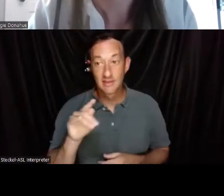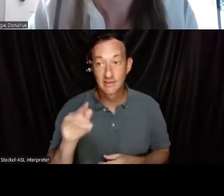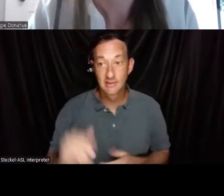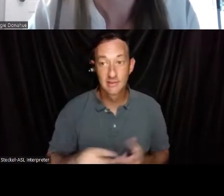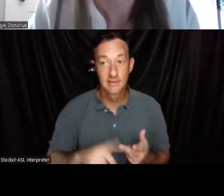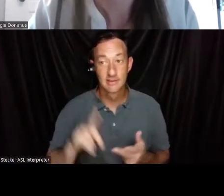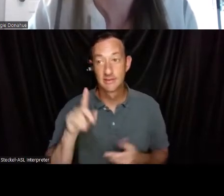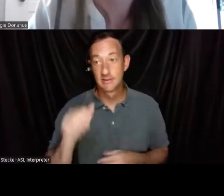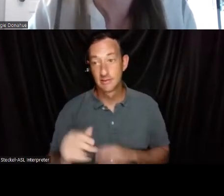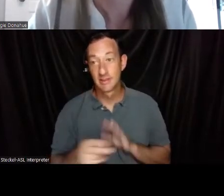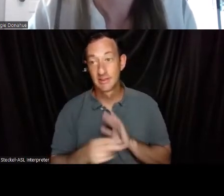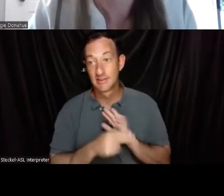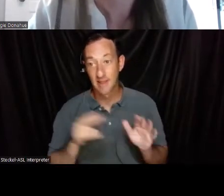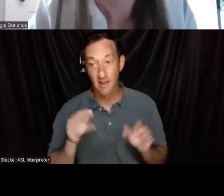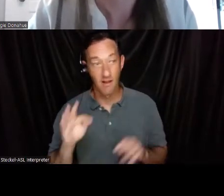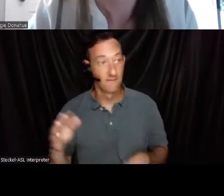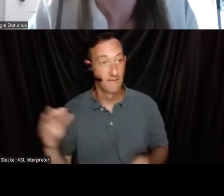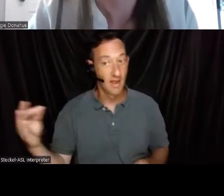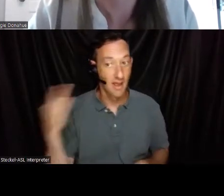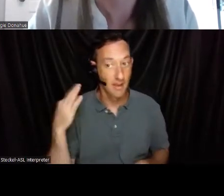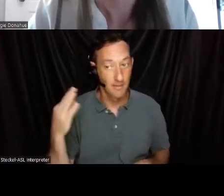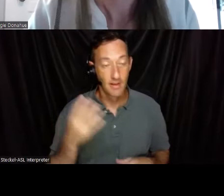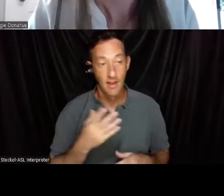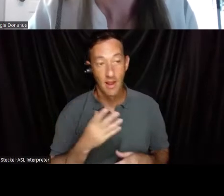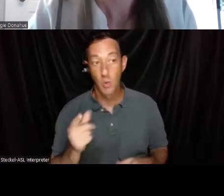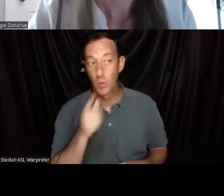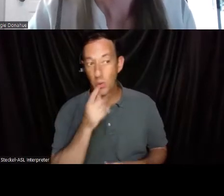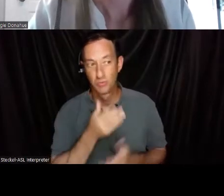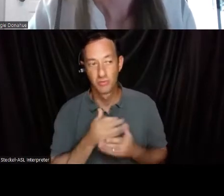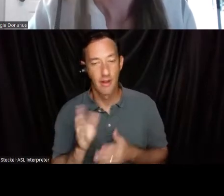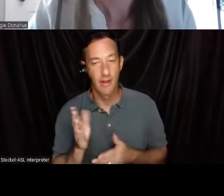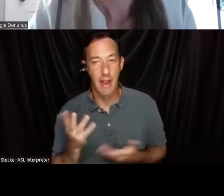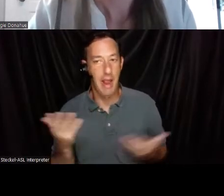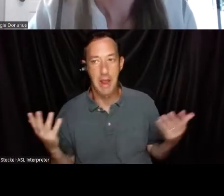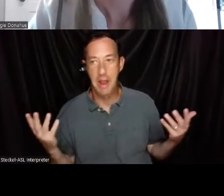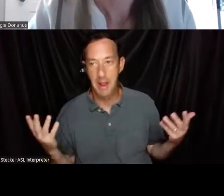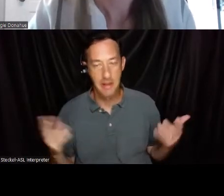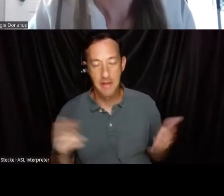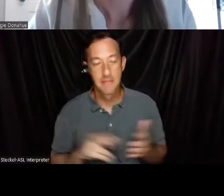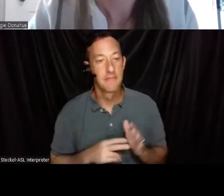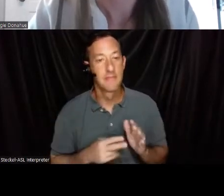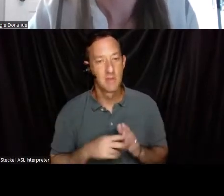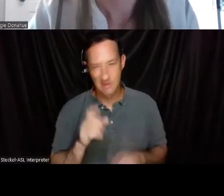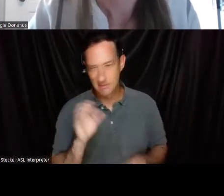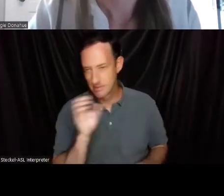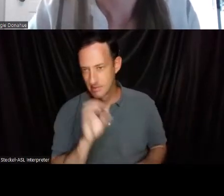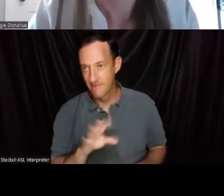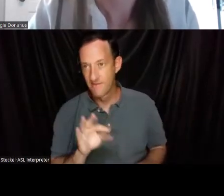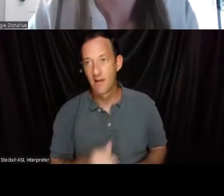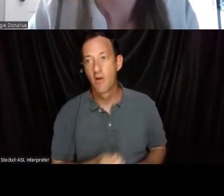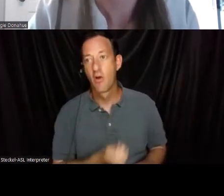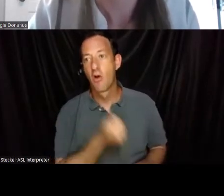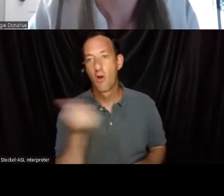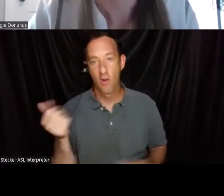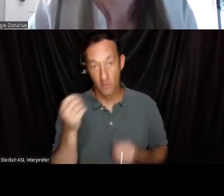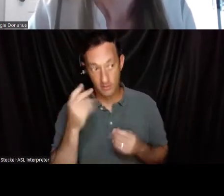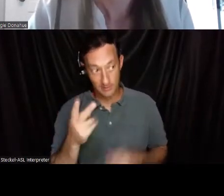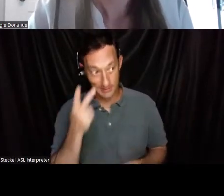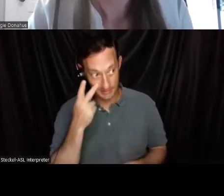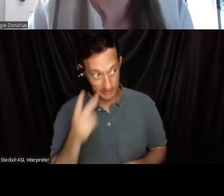of applicants, and then who's rejected. And so you're going to need to find other data to see if a